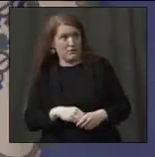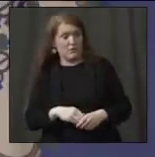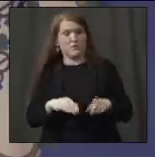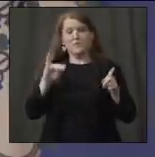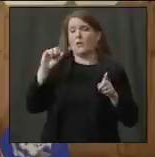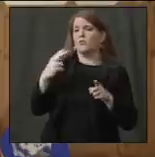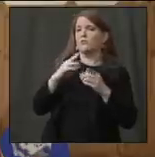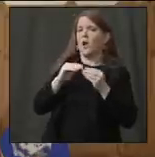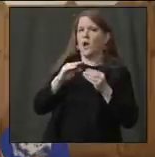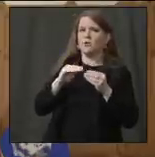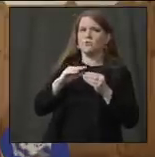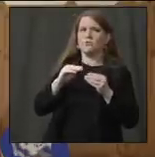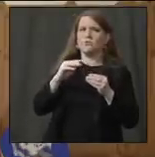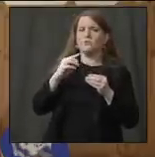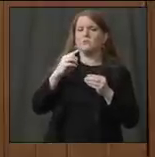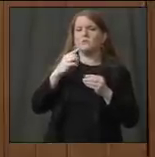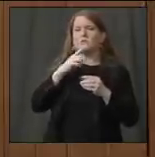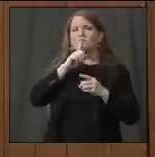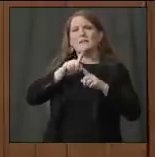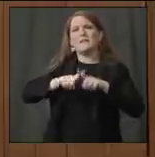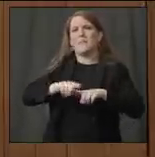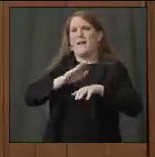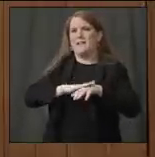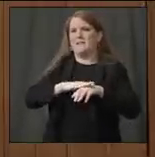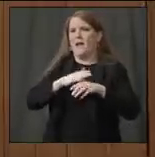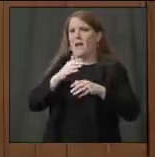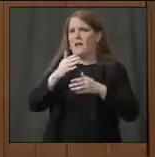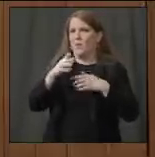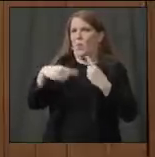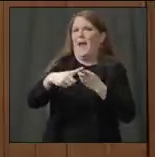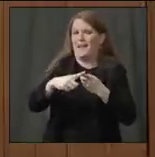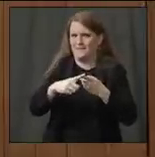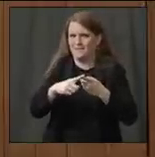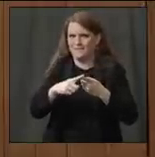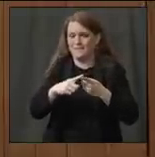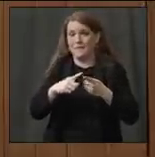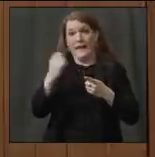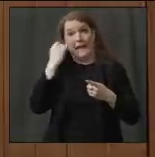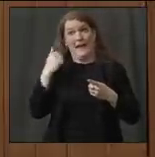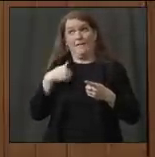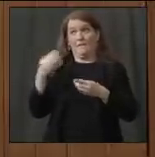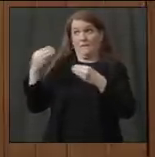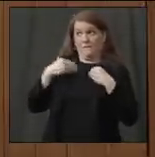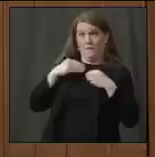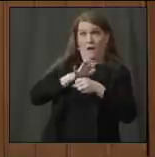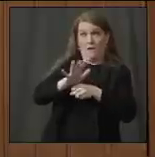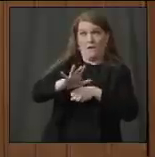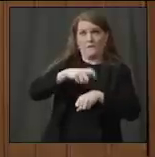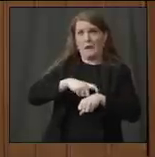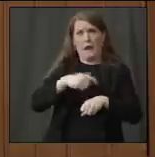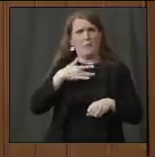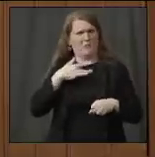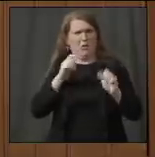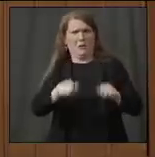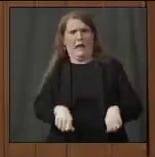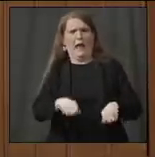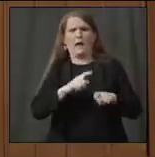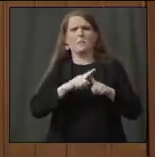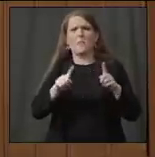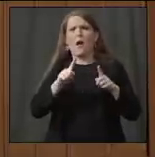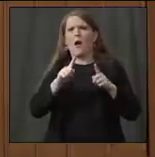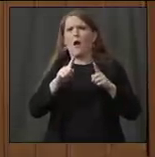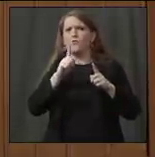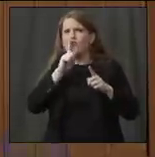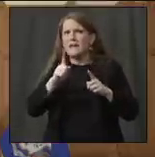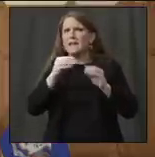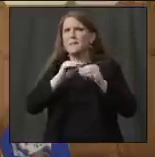depends what time horizon you're looking at. I mean, I think with enough time, certainly. And then the question is, how quickly can we get there? And one last